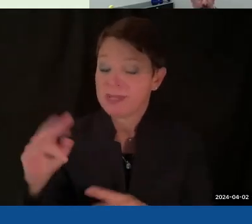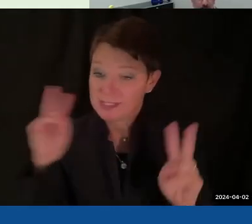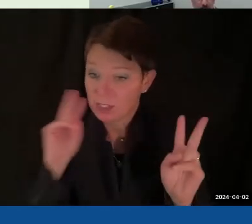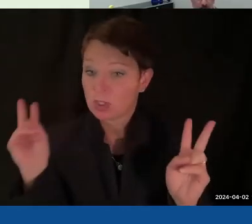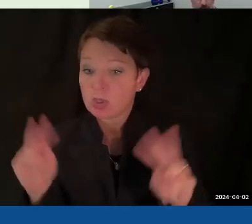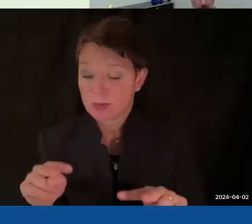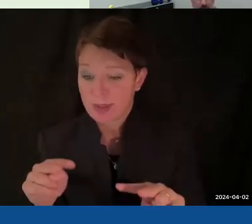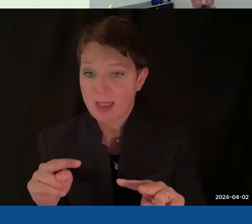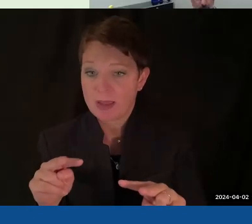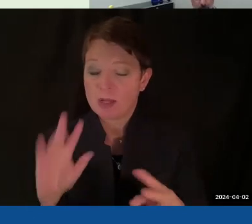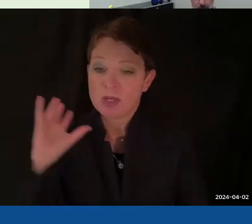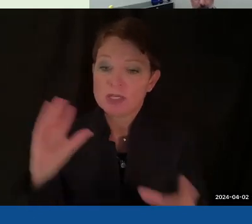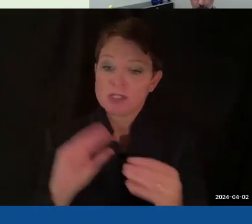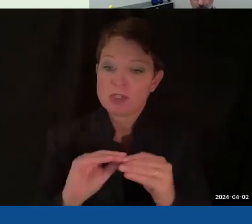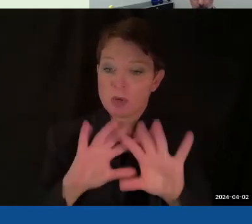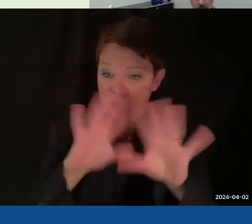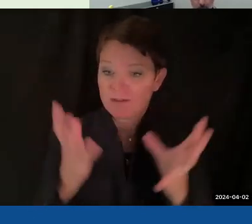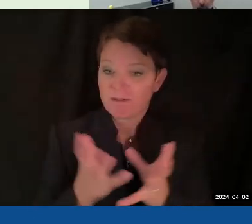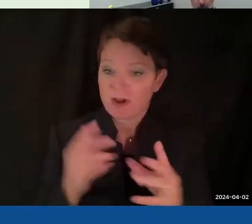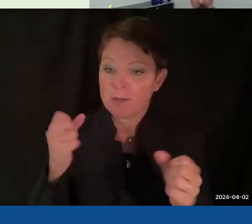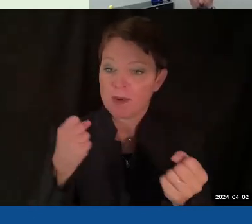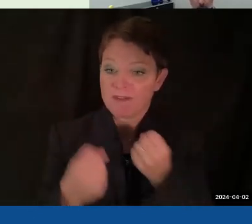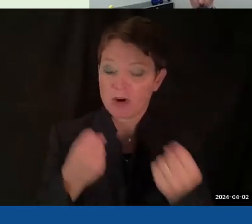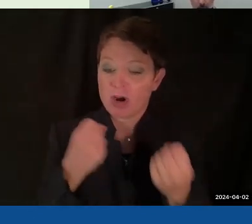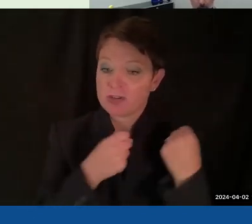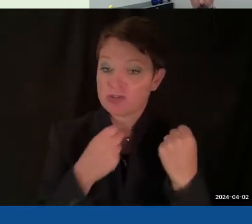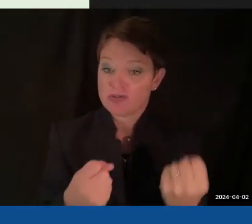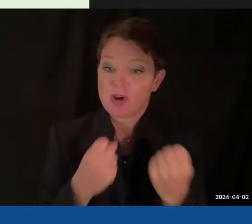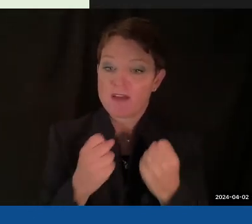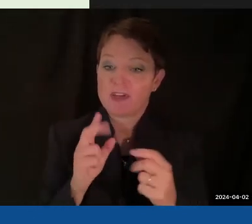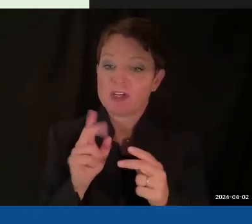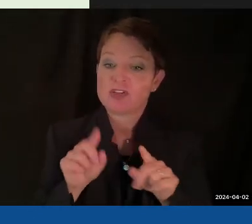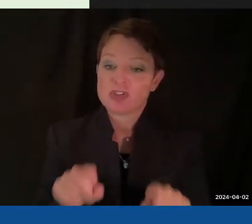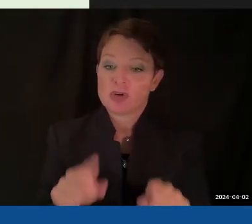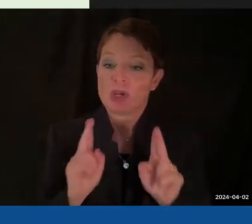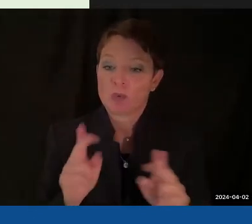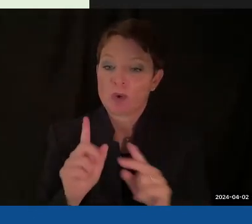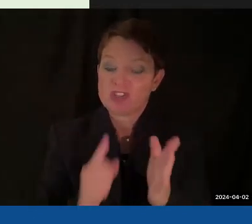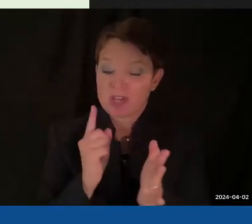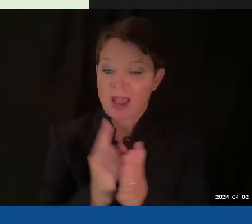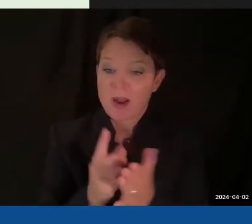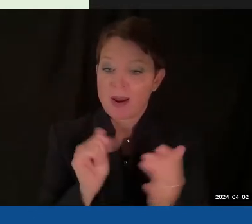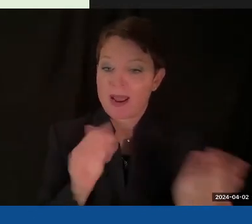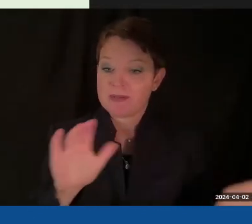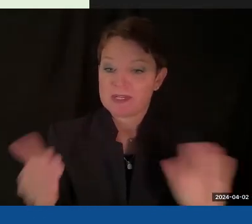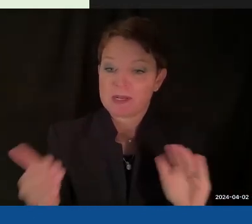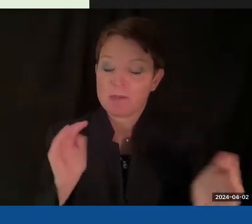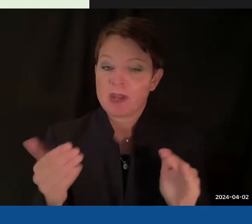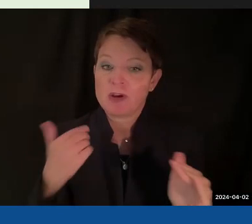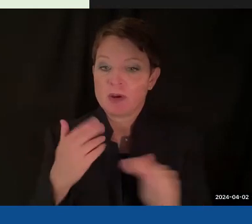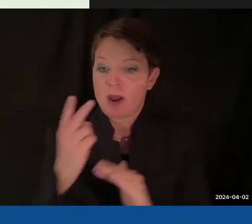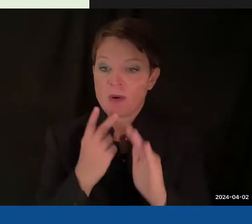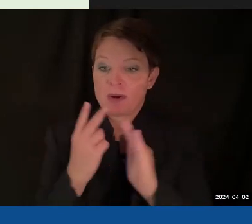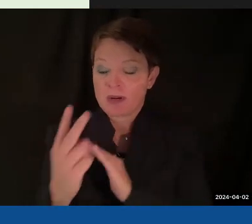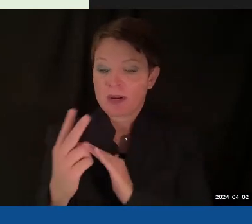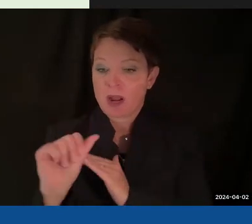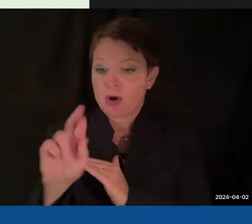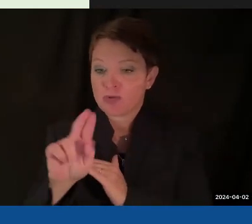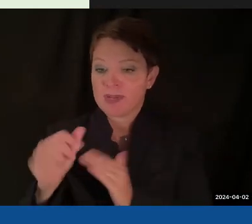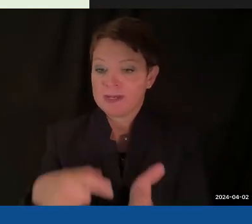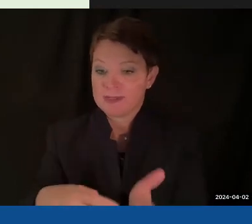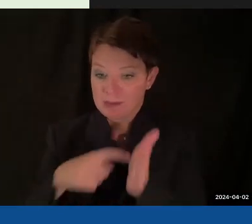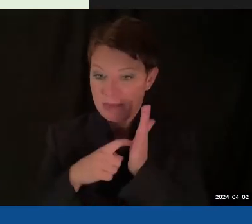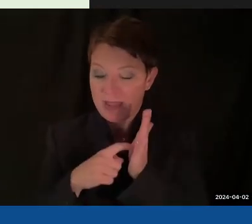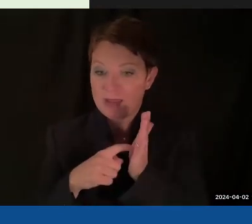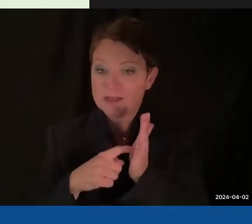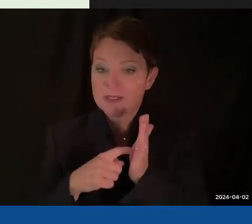the total volume of cars coming into Center City during rush hour, and how does that compare to our anticipated arena demand? And when you look at